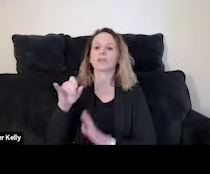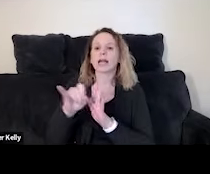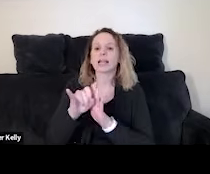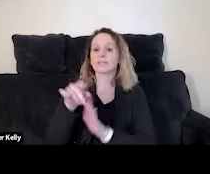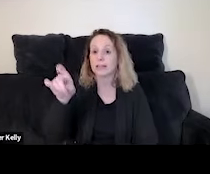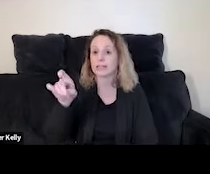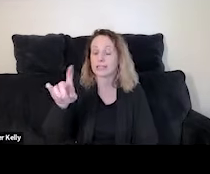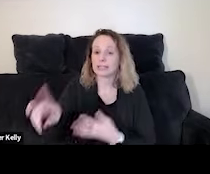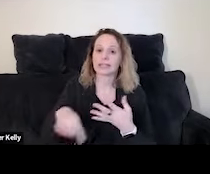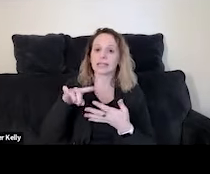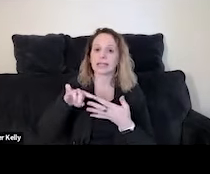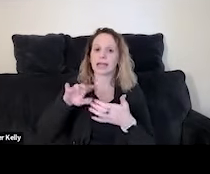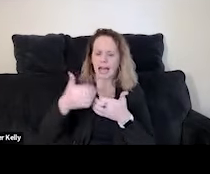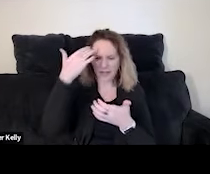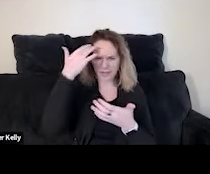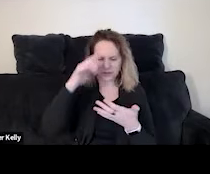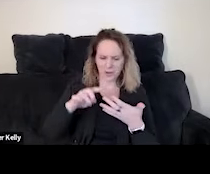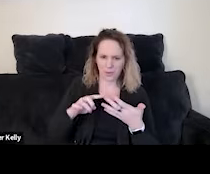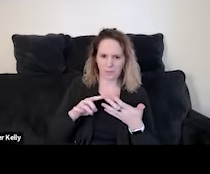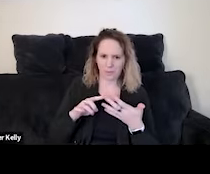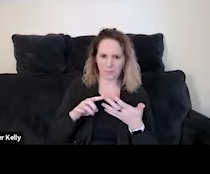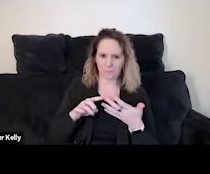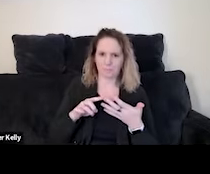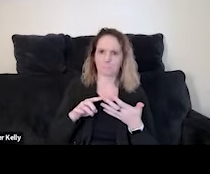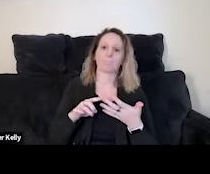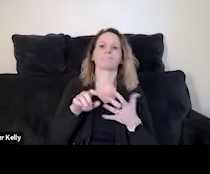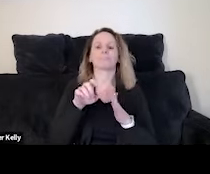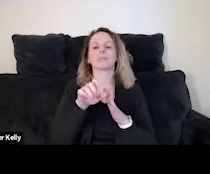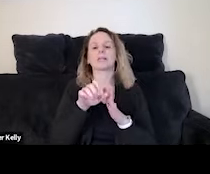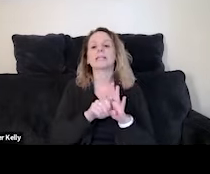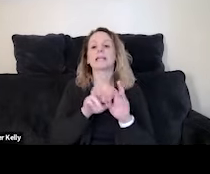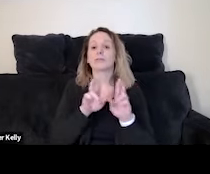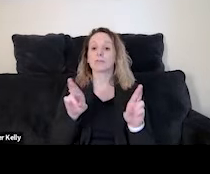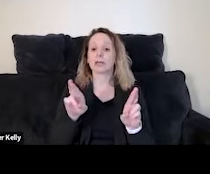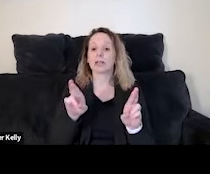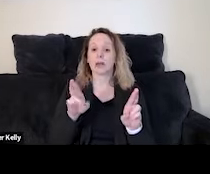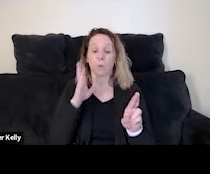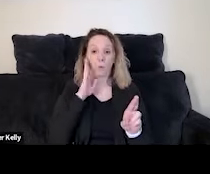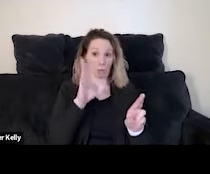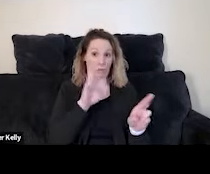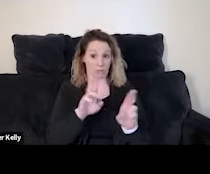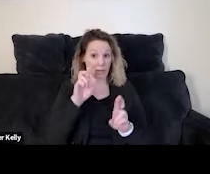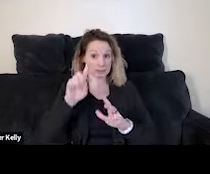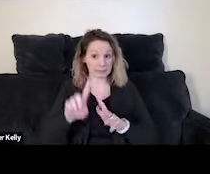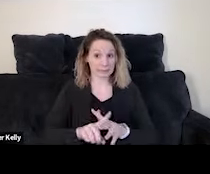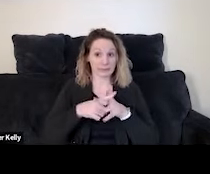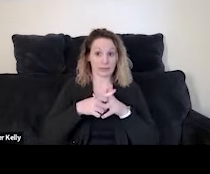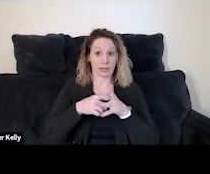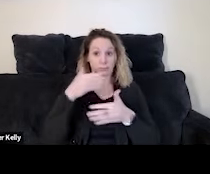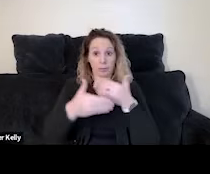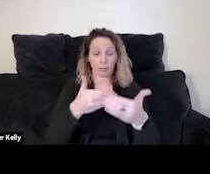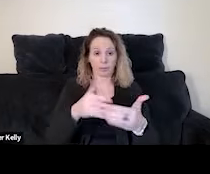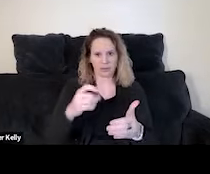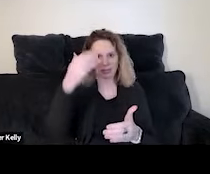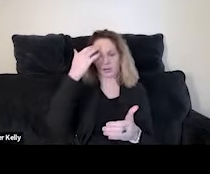need. How do we know that a state is ready, and how are they going to be ready to implement? Plus, we also need to know